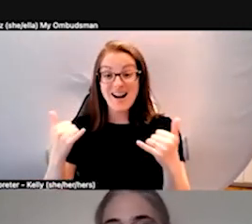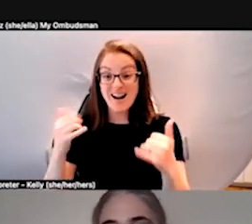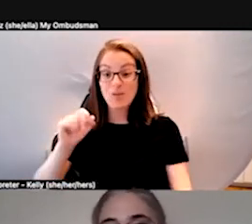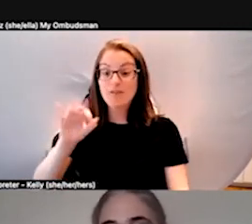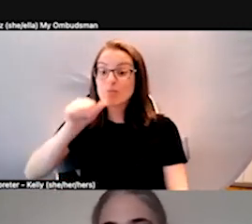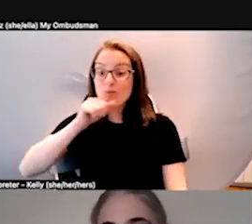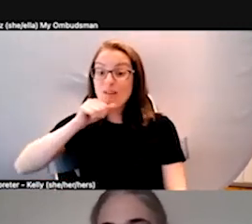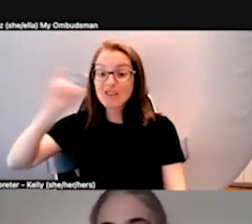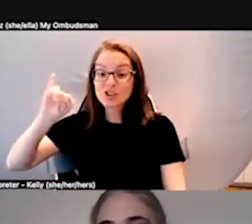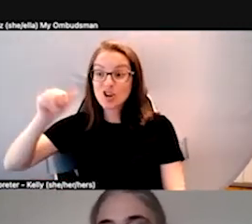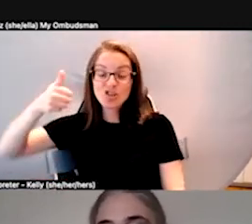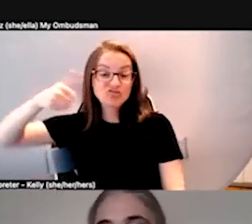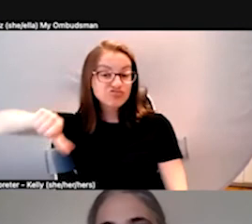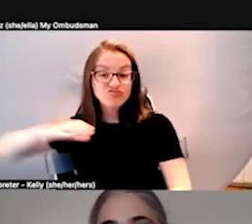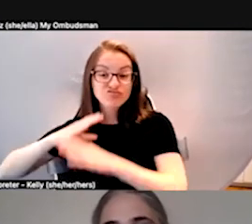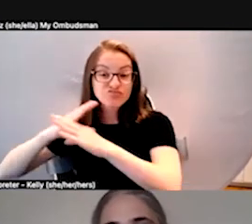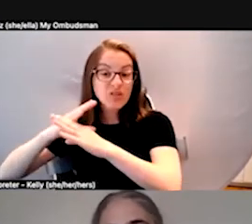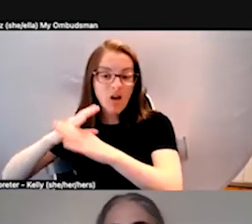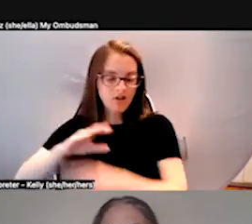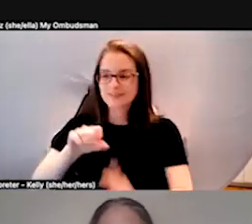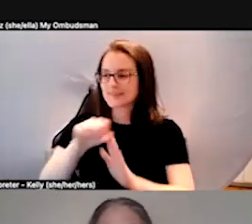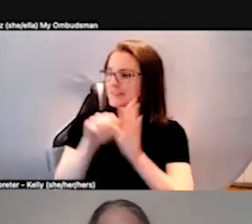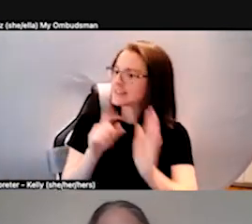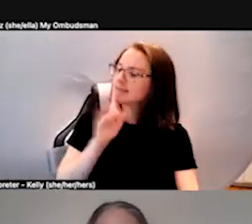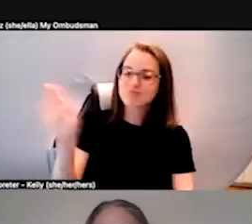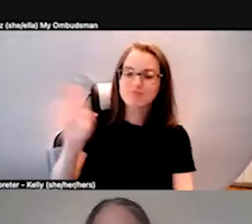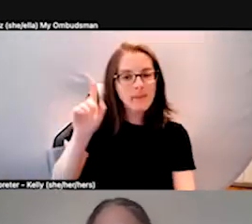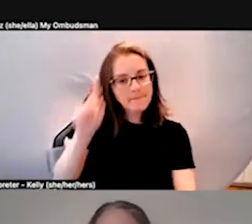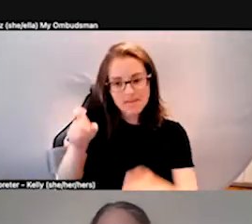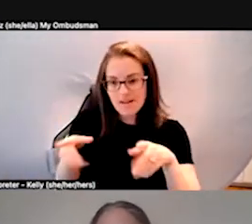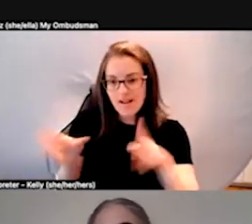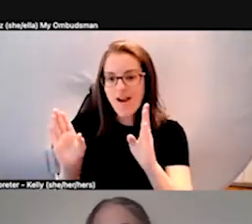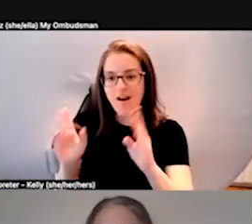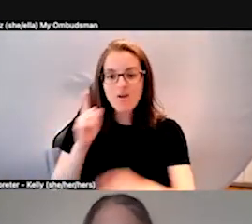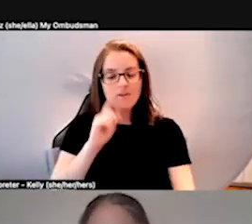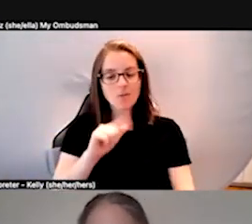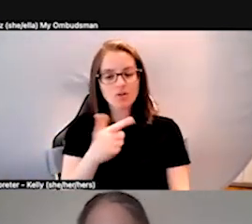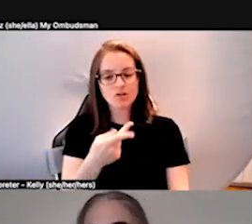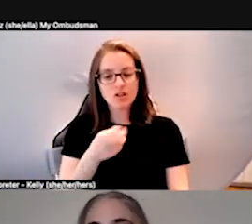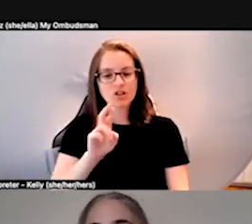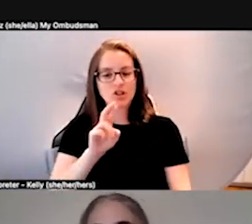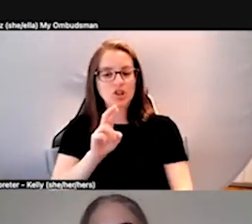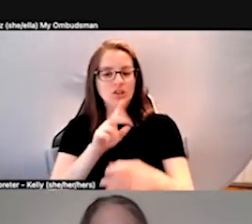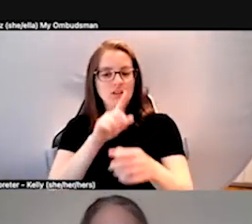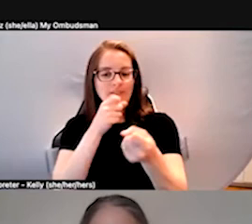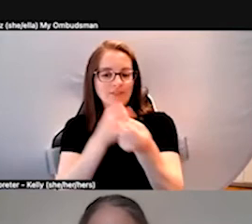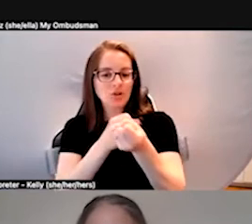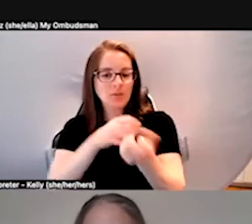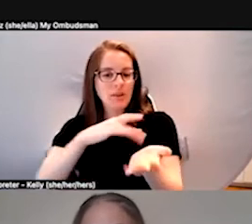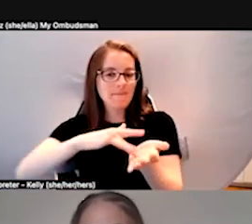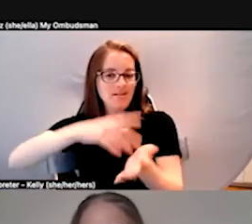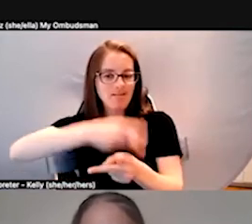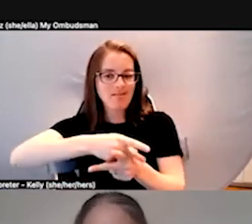gender-affirming medical care. And that's gender-affirming medical care in general. It is